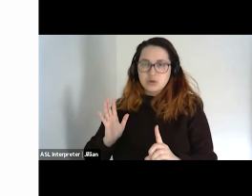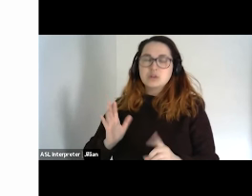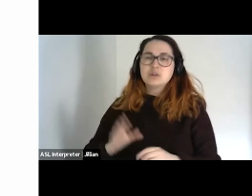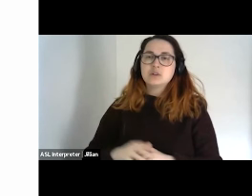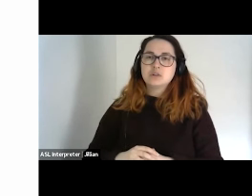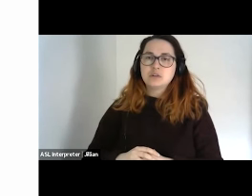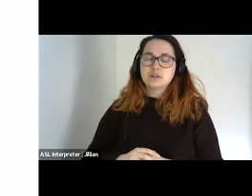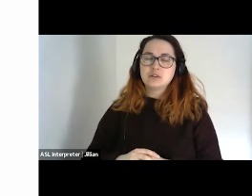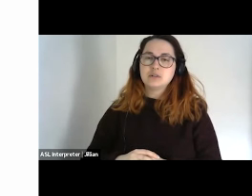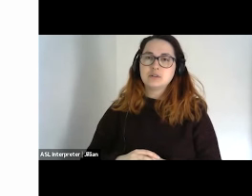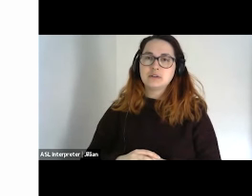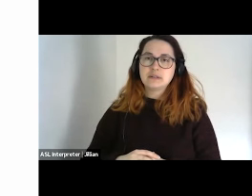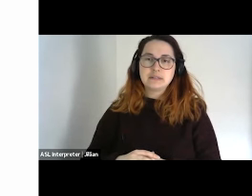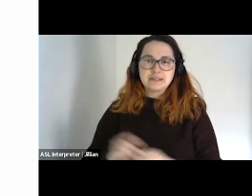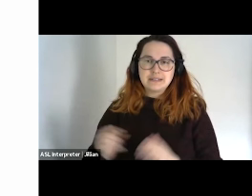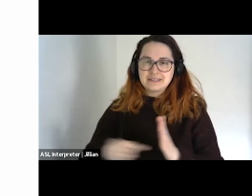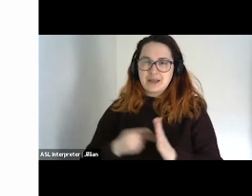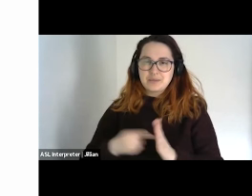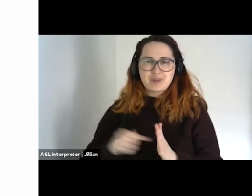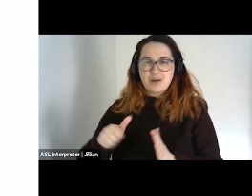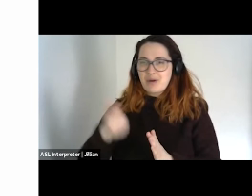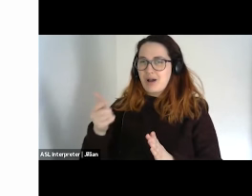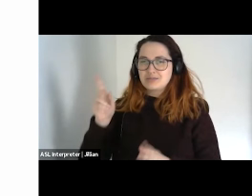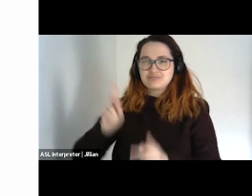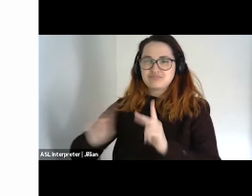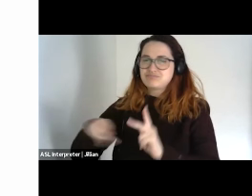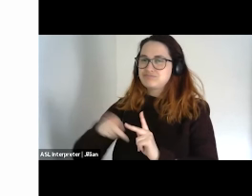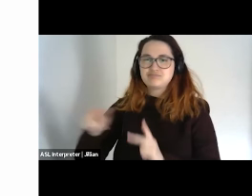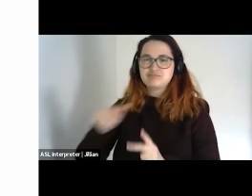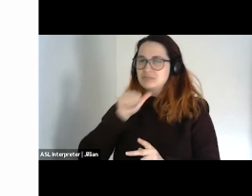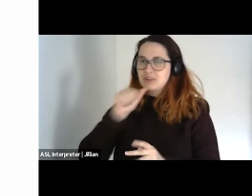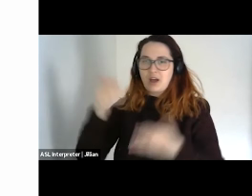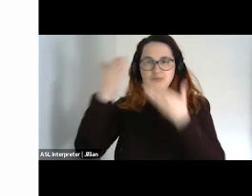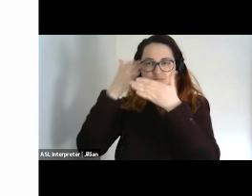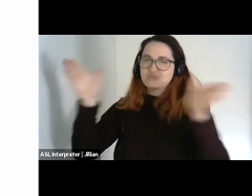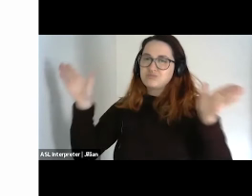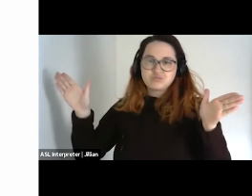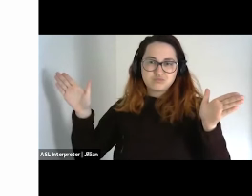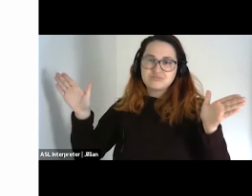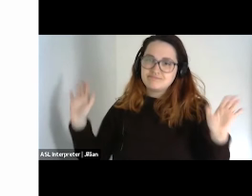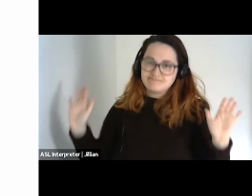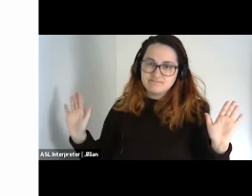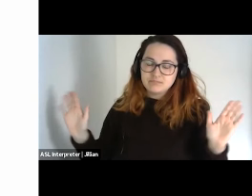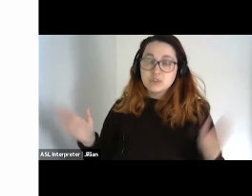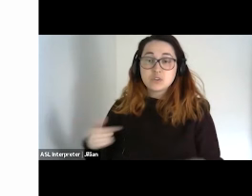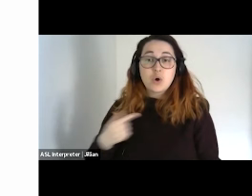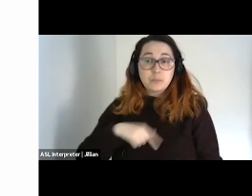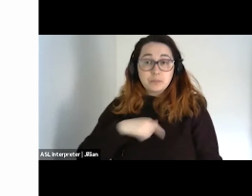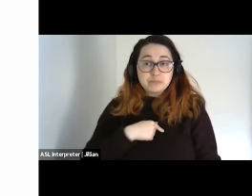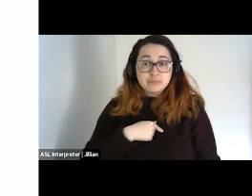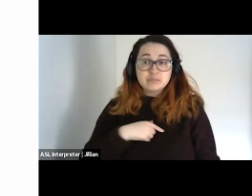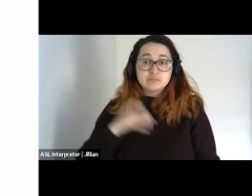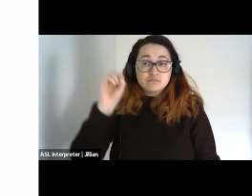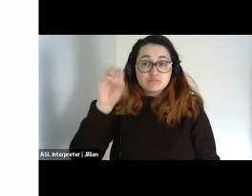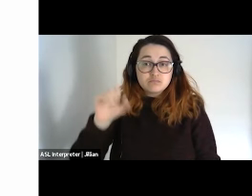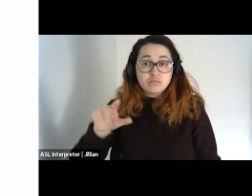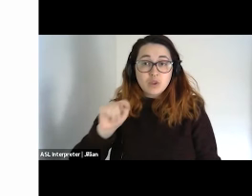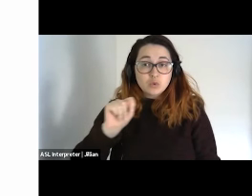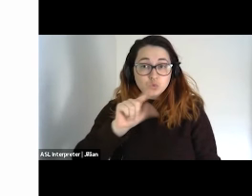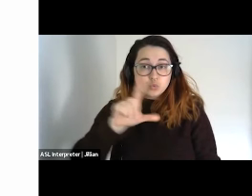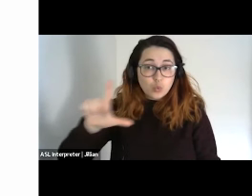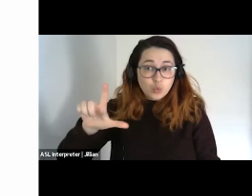necessarily met with open arms. So please be aware of that. I am going to give you the tools, but there is, and the idea